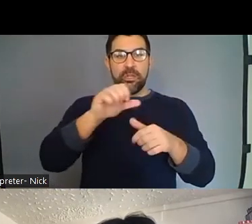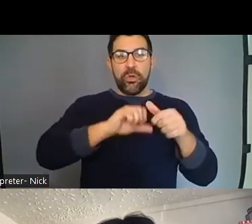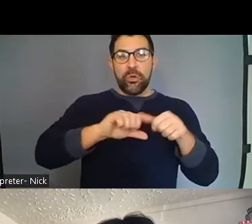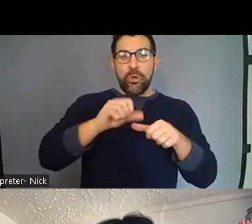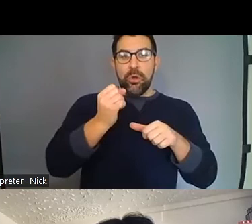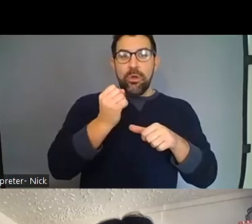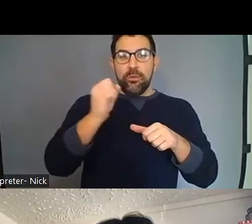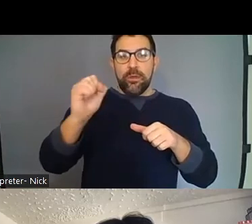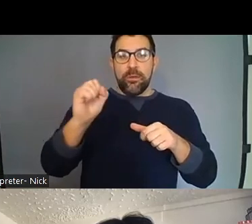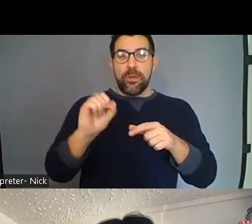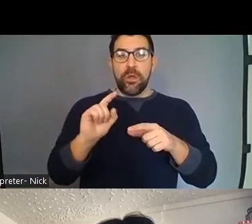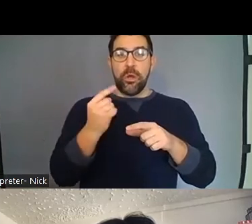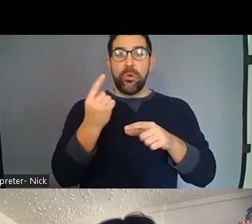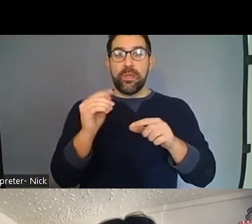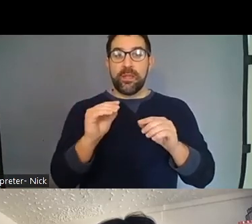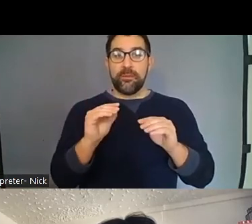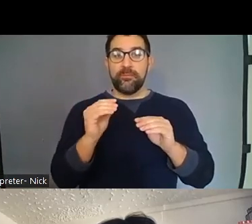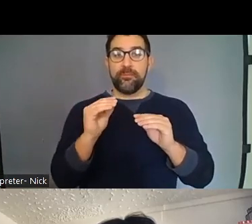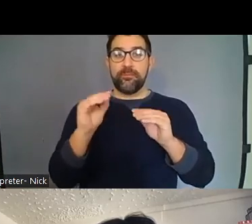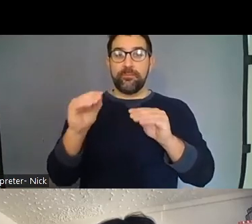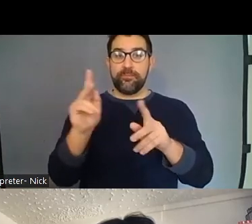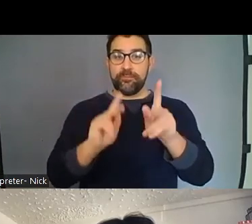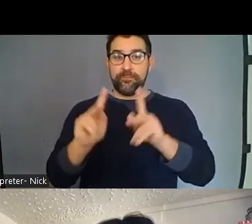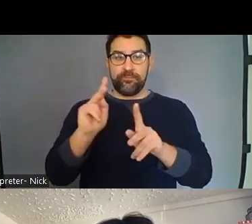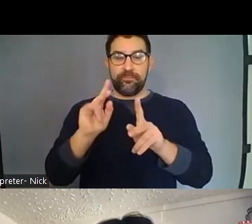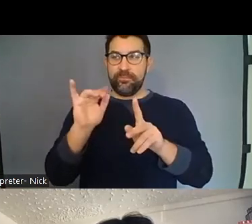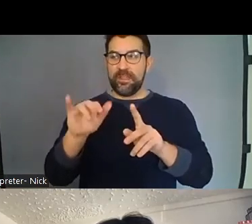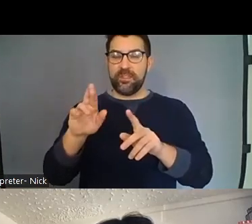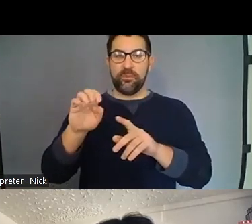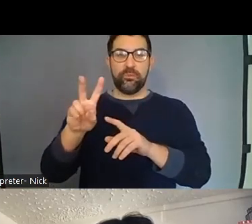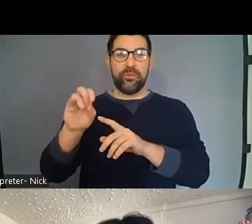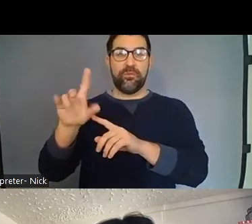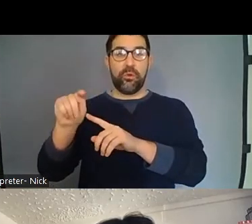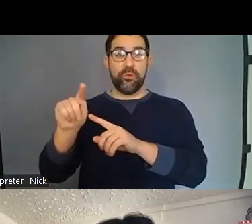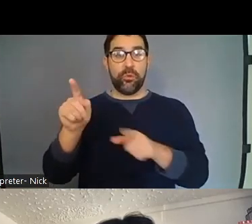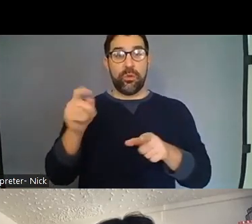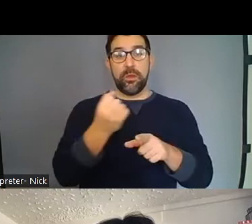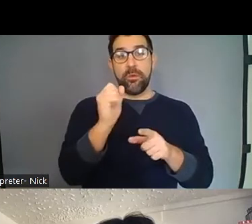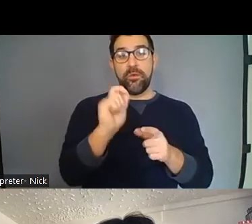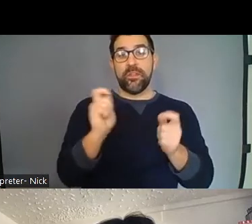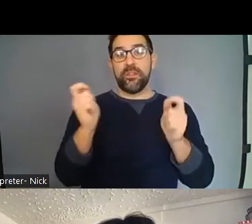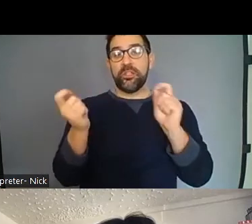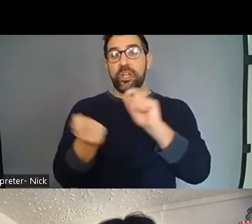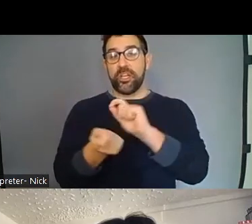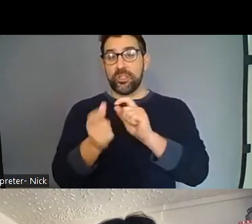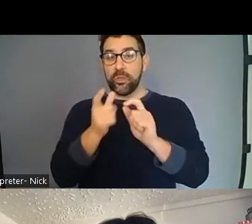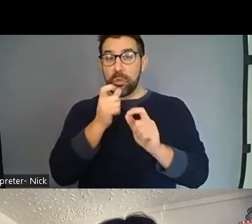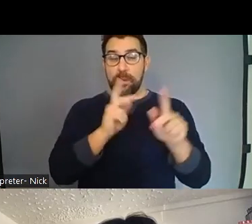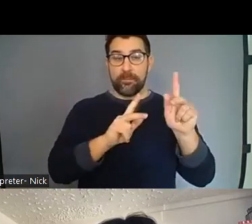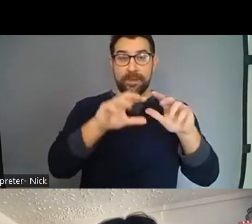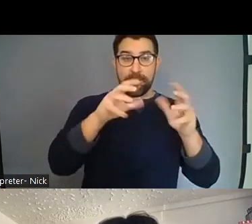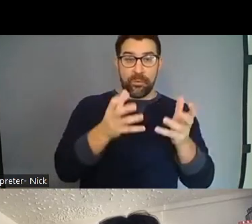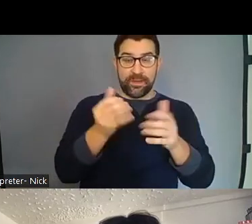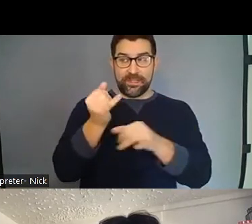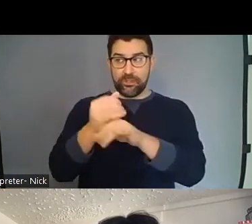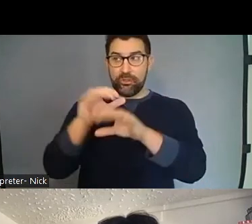movement that only moves people is merely a revolt. A movement that changes both people and institutions